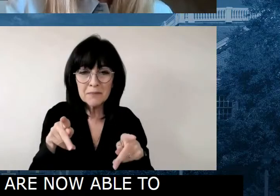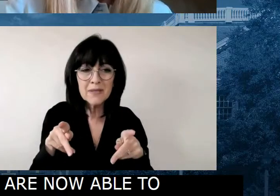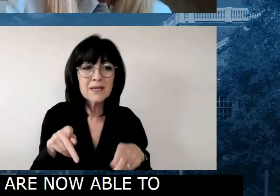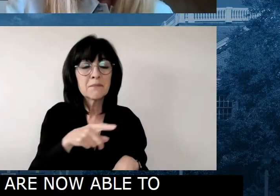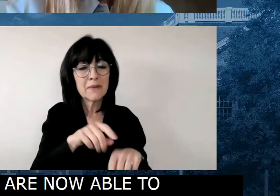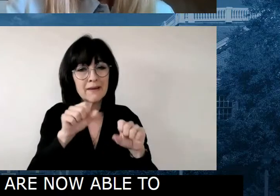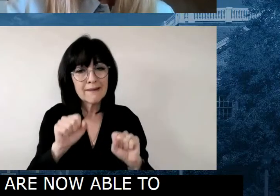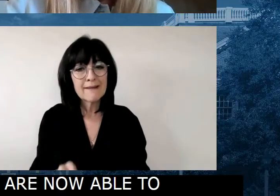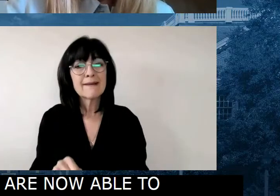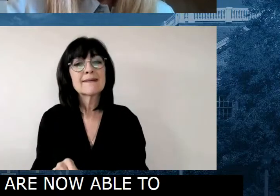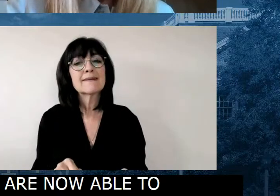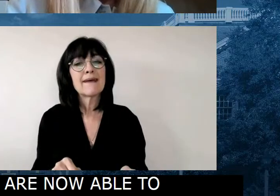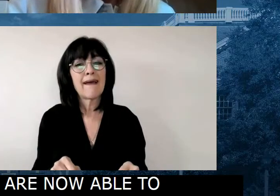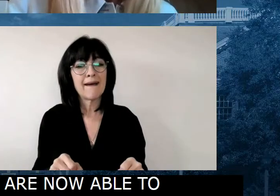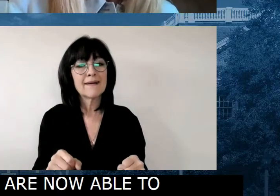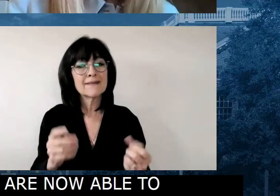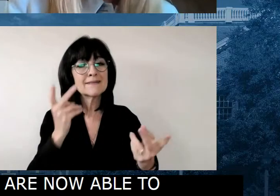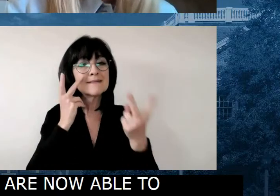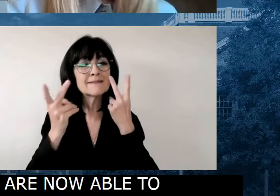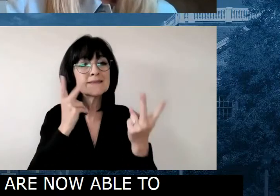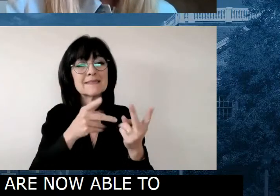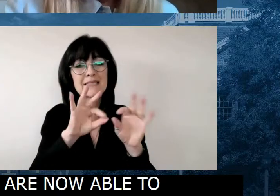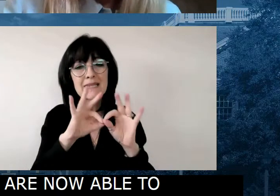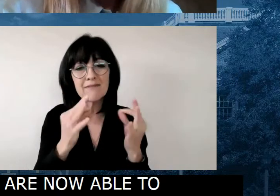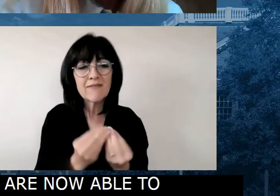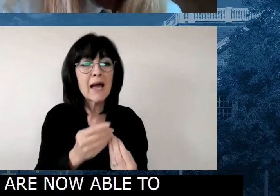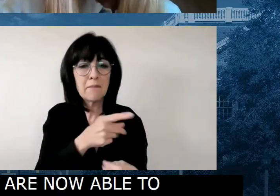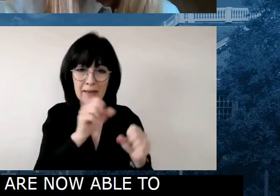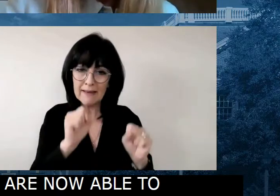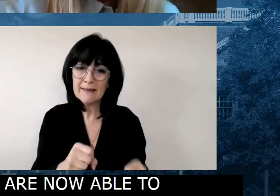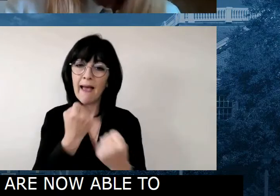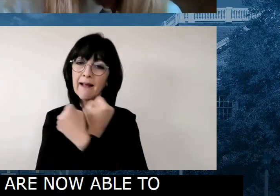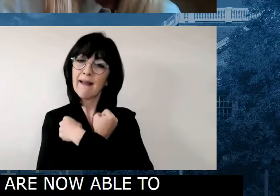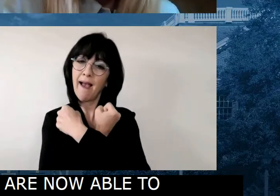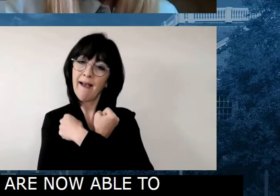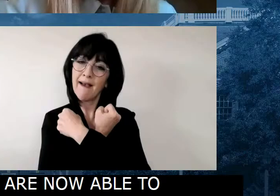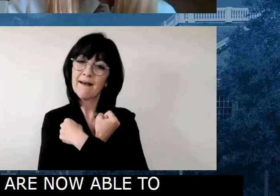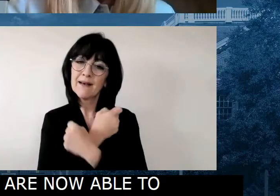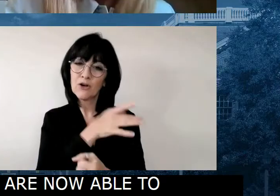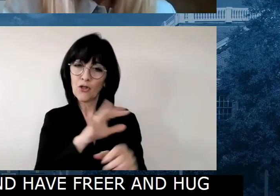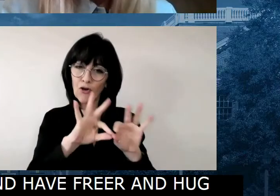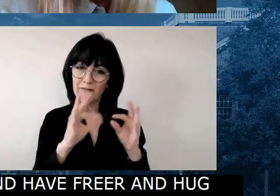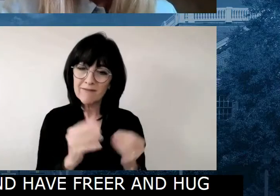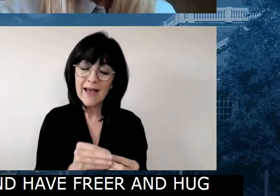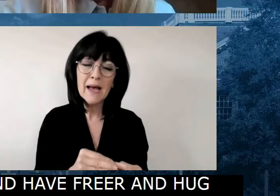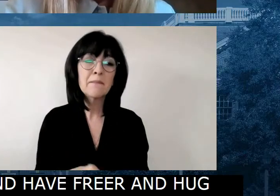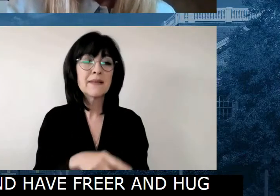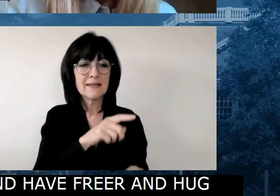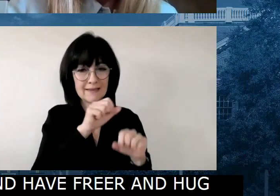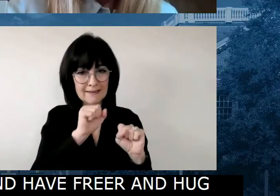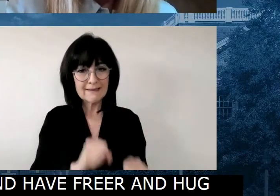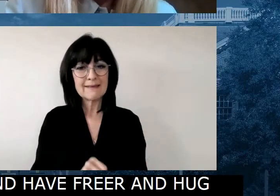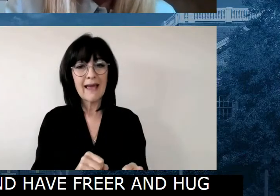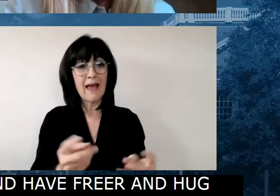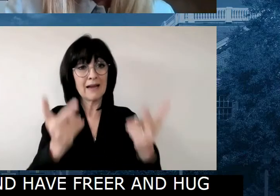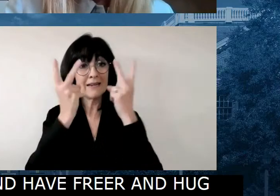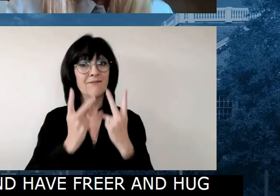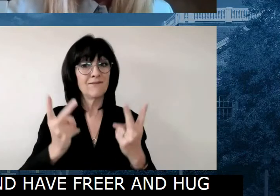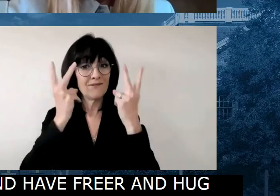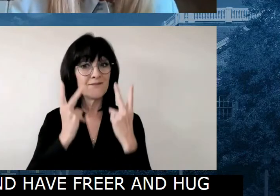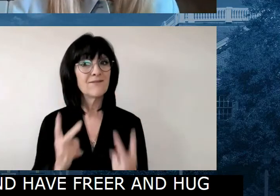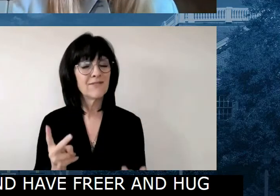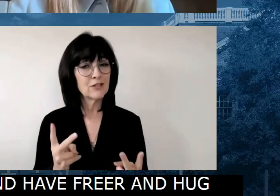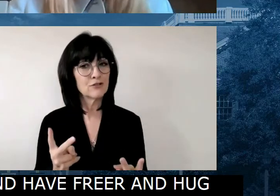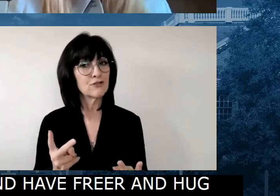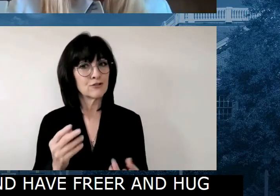have freer and you know, hug their family, freer visitation and hug their family members when they come to see